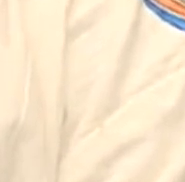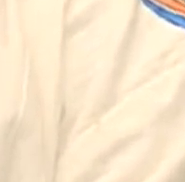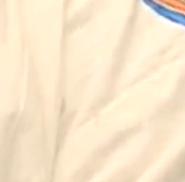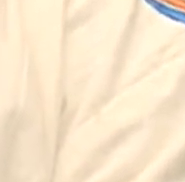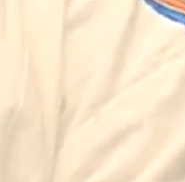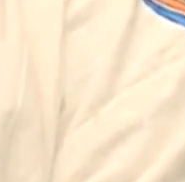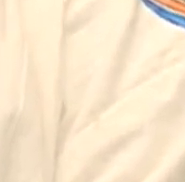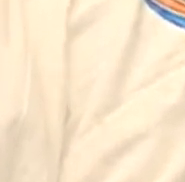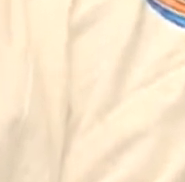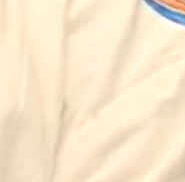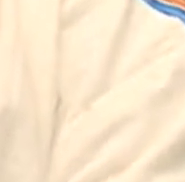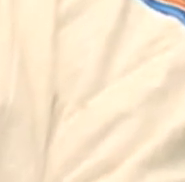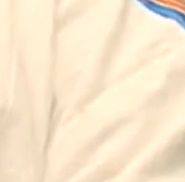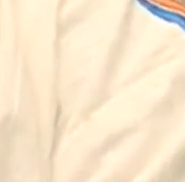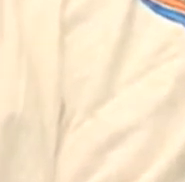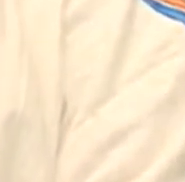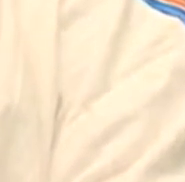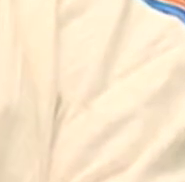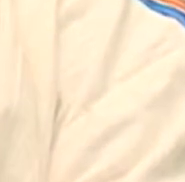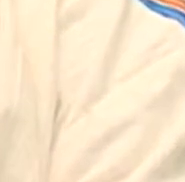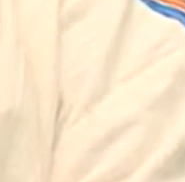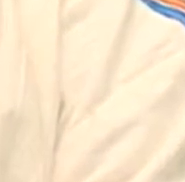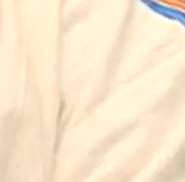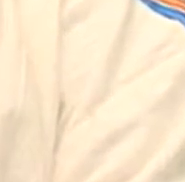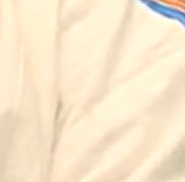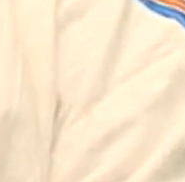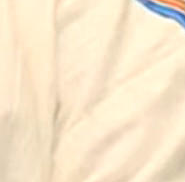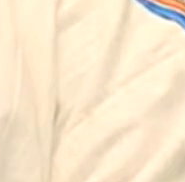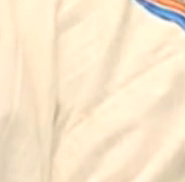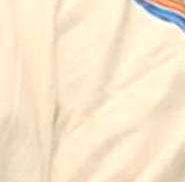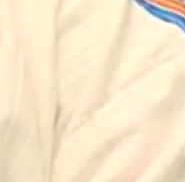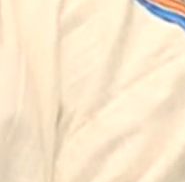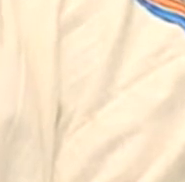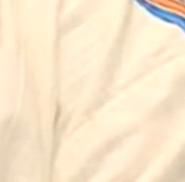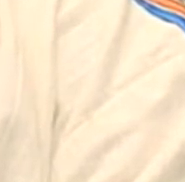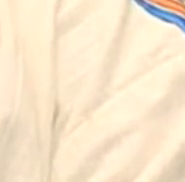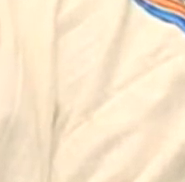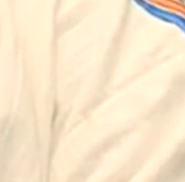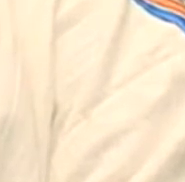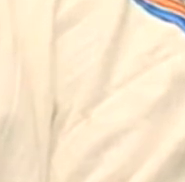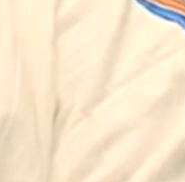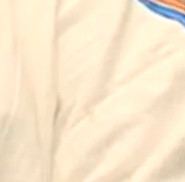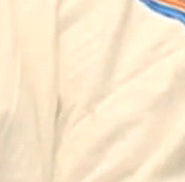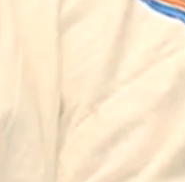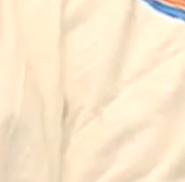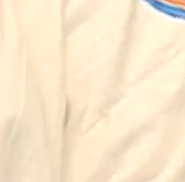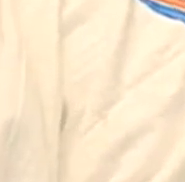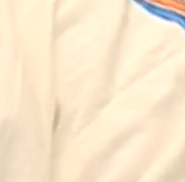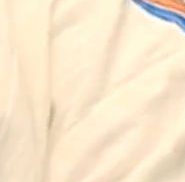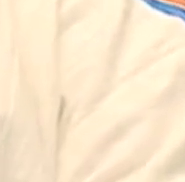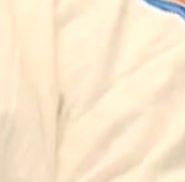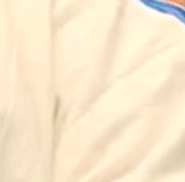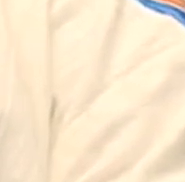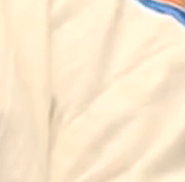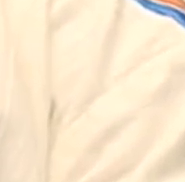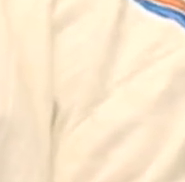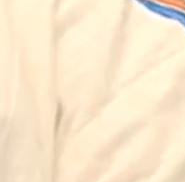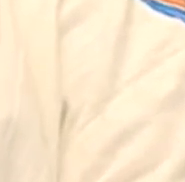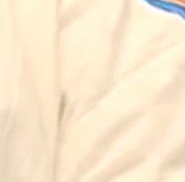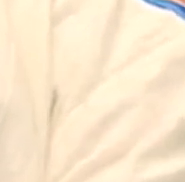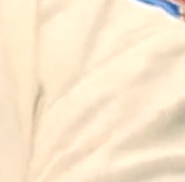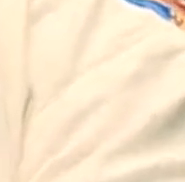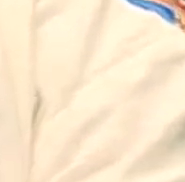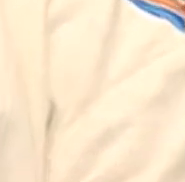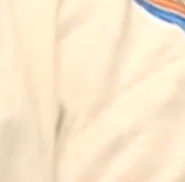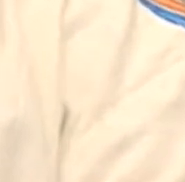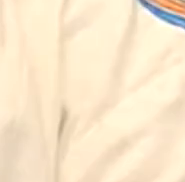has to be roaring out of me, not coming like a tape reverse and then